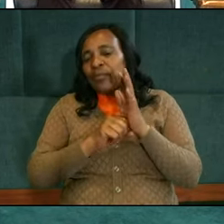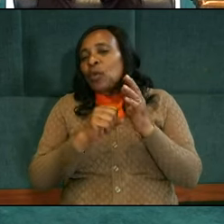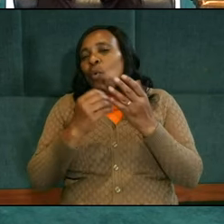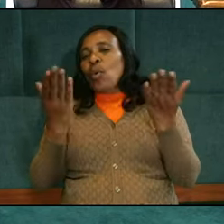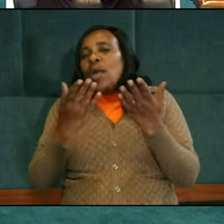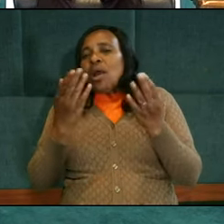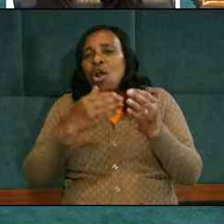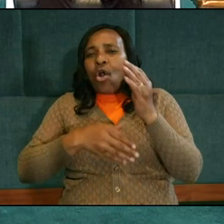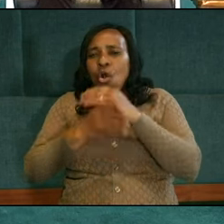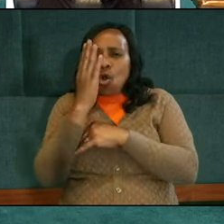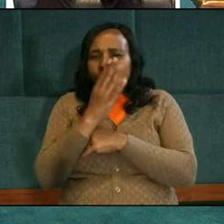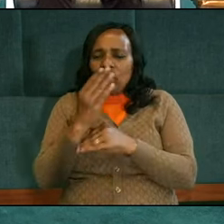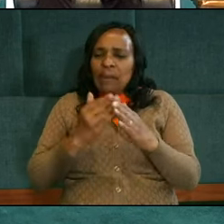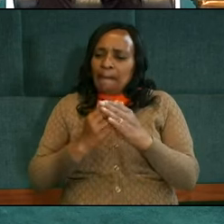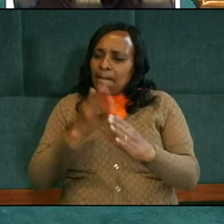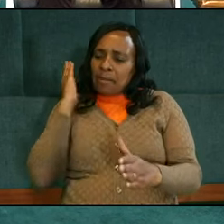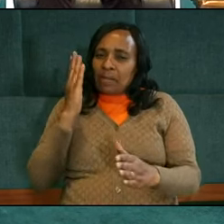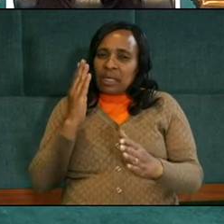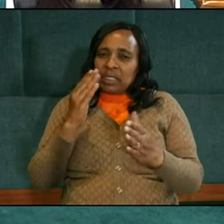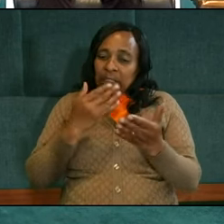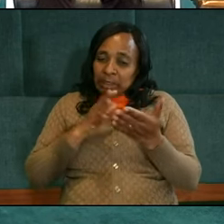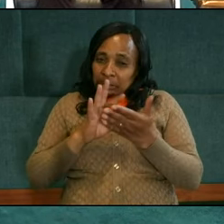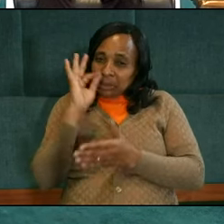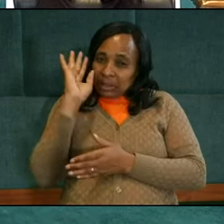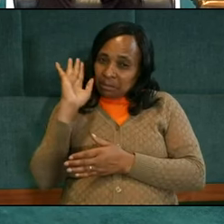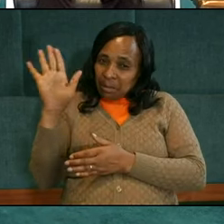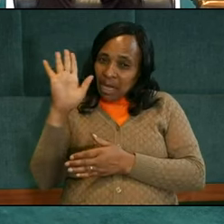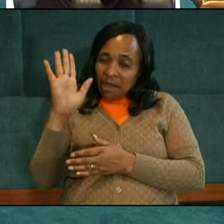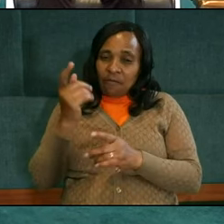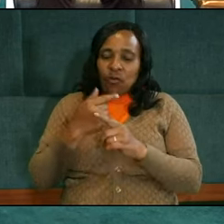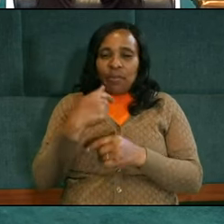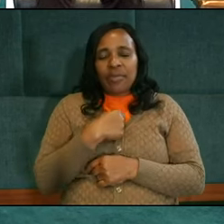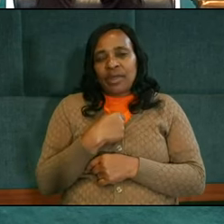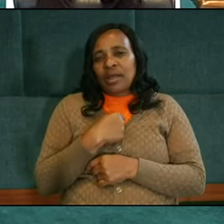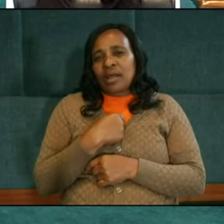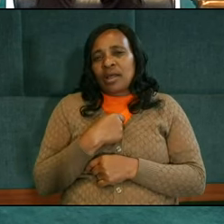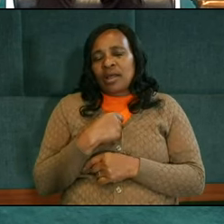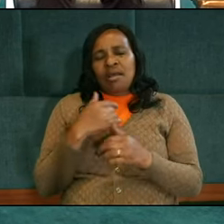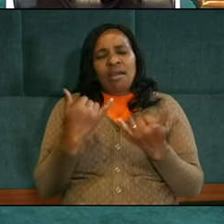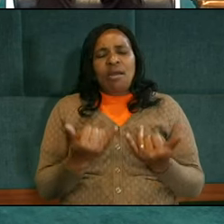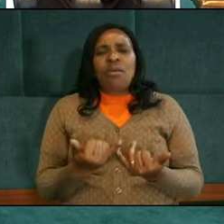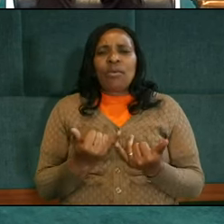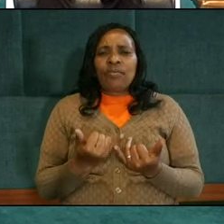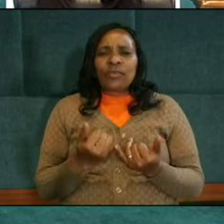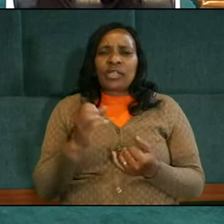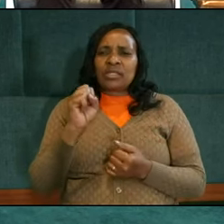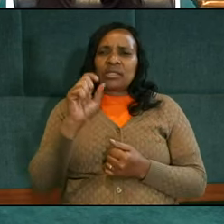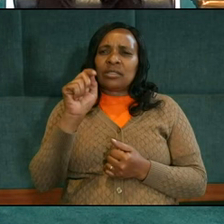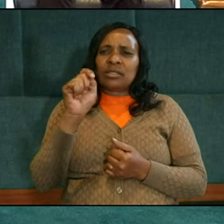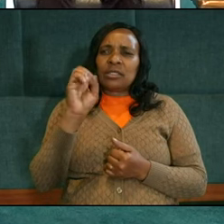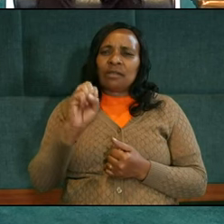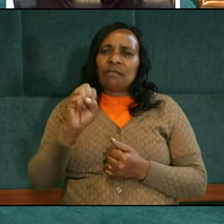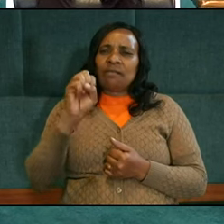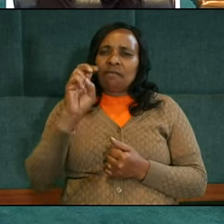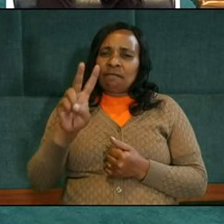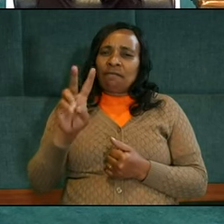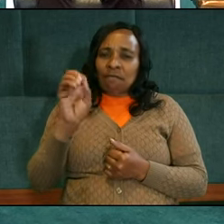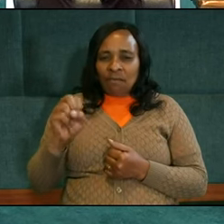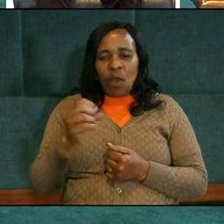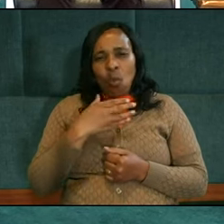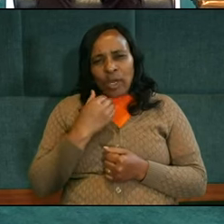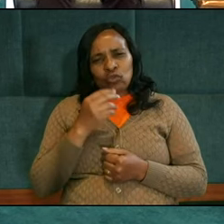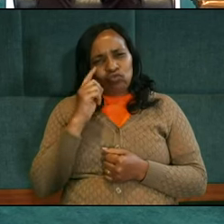withdraw his spirit from me. Now, Steve, yes. I want you to at